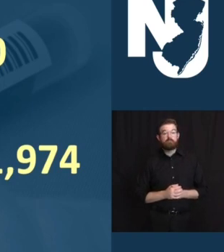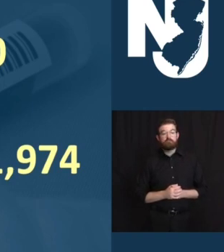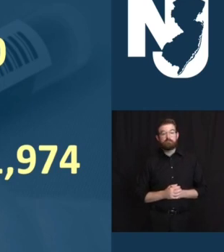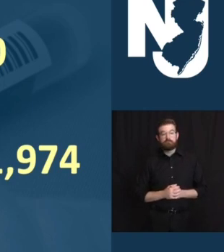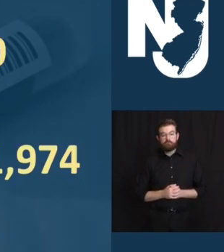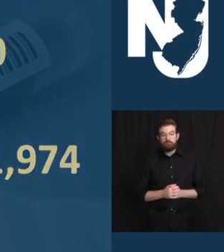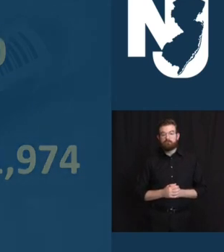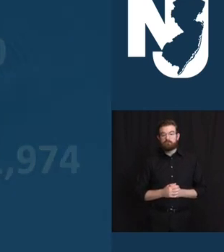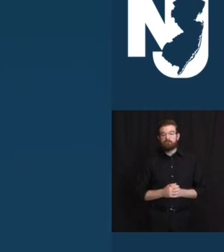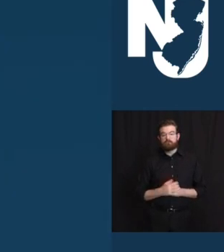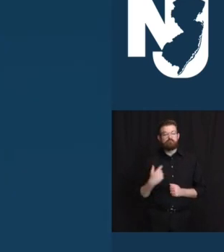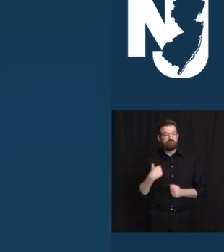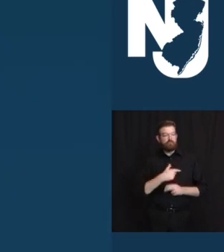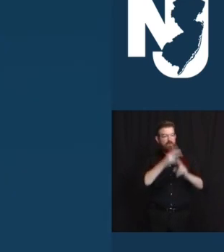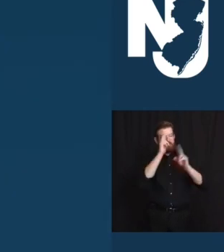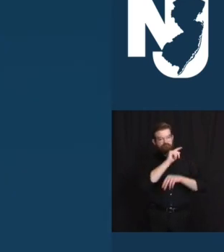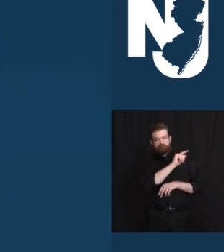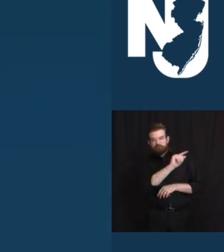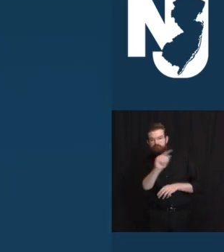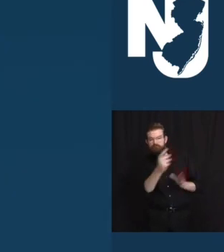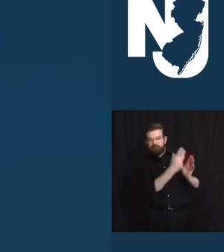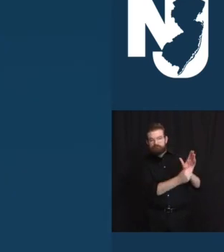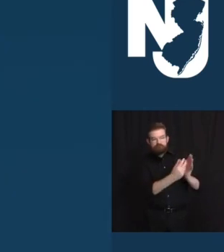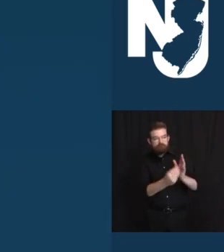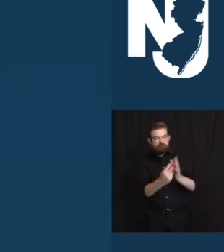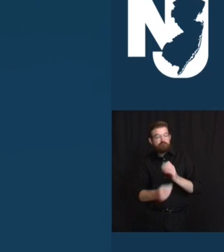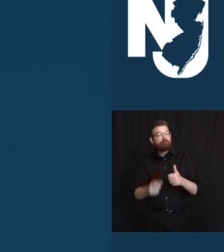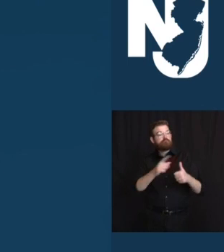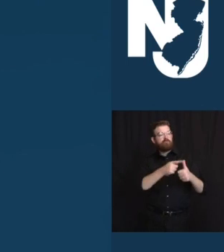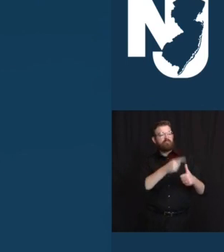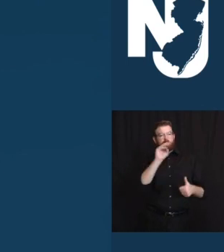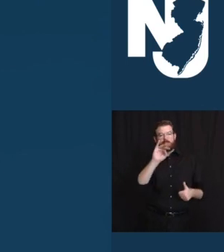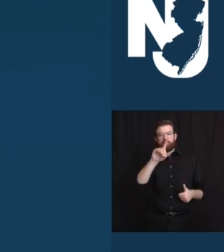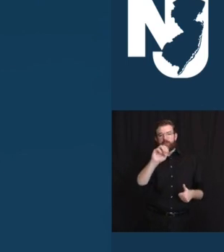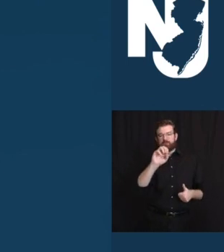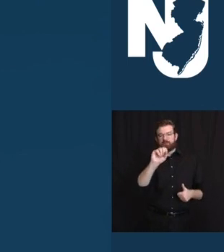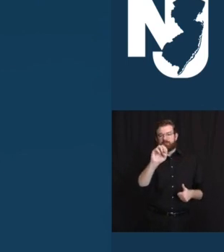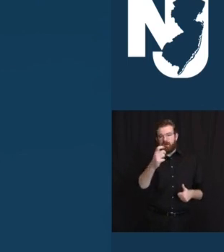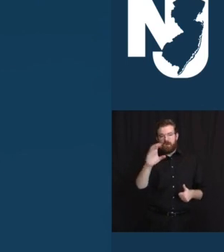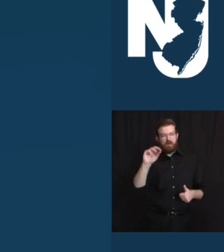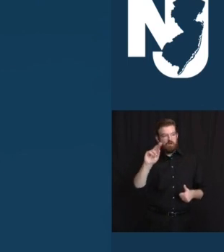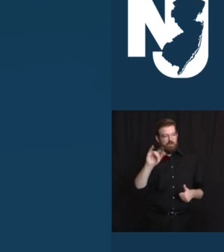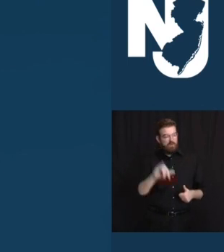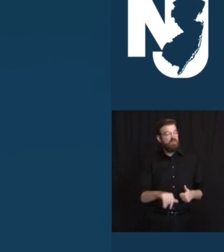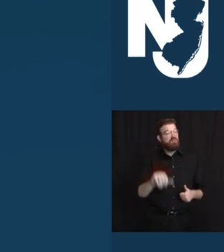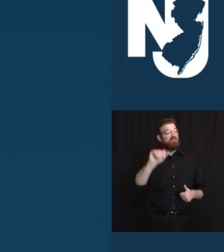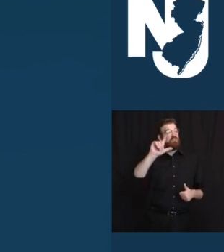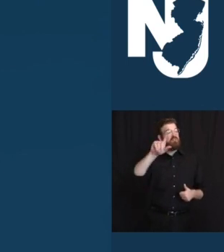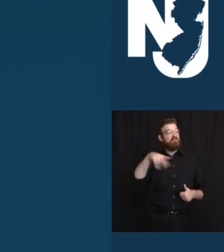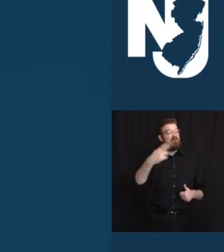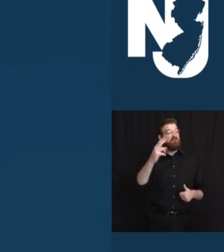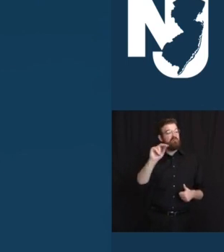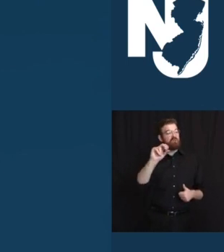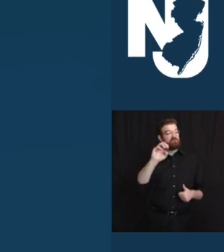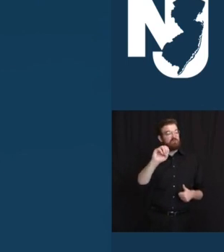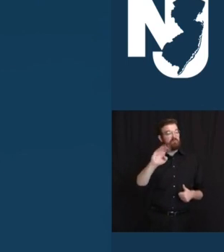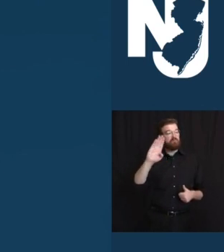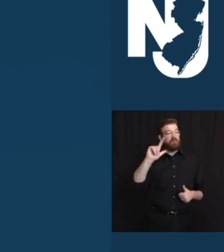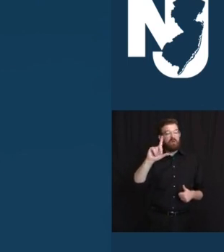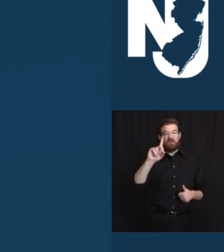begin in Middlesex County to remember Alphonse Baldino and Jenny